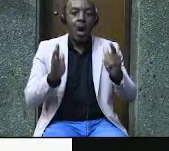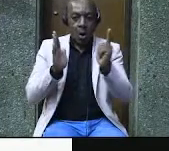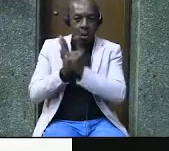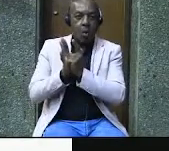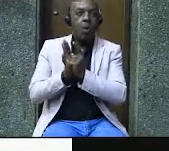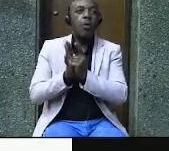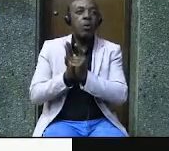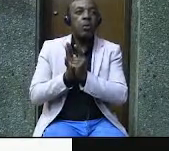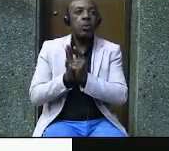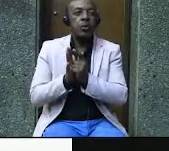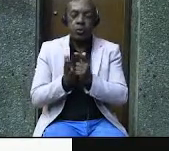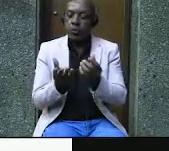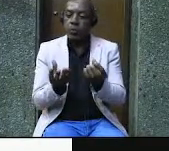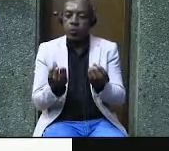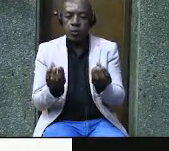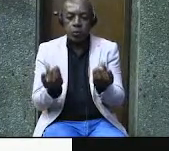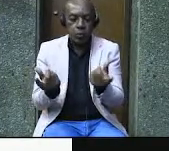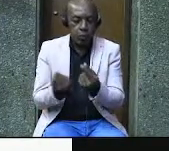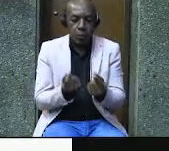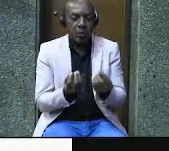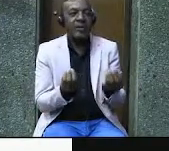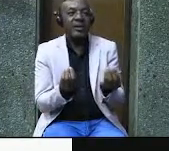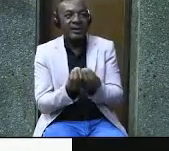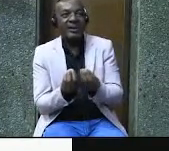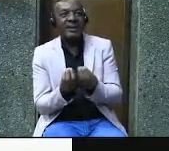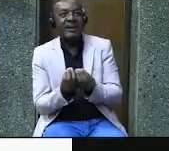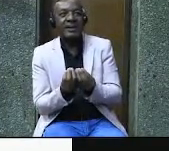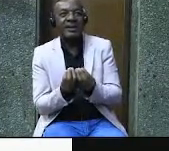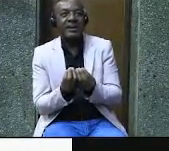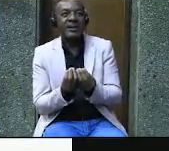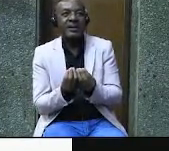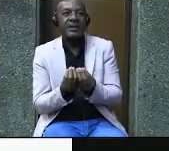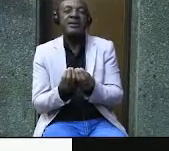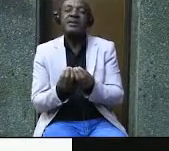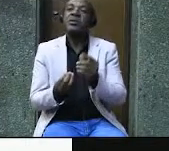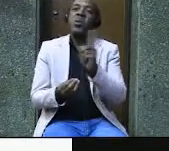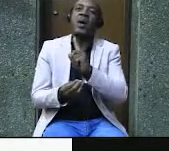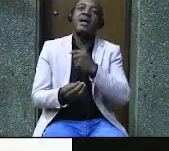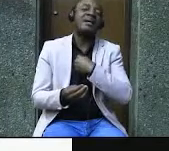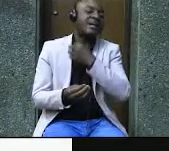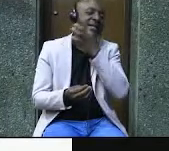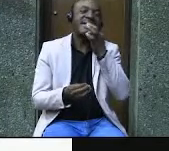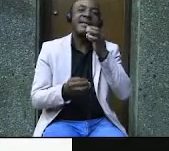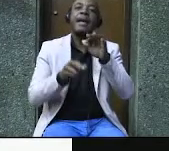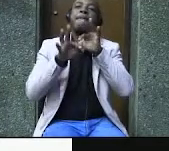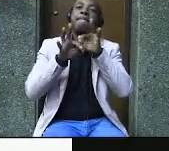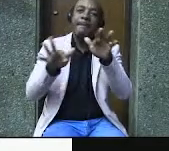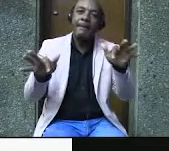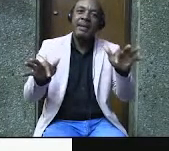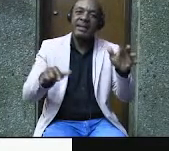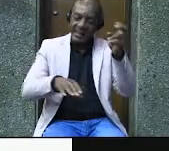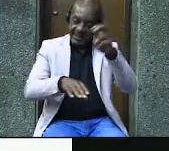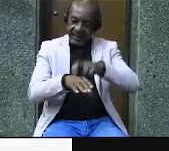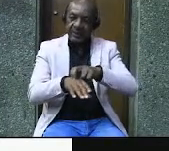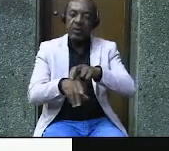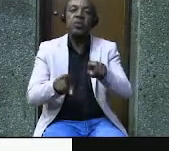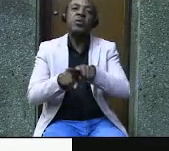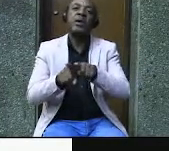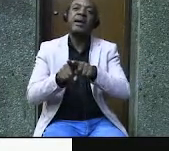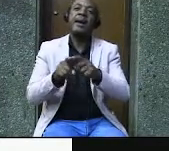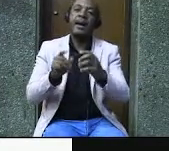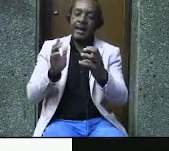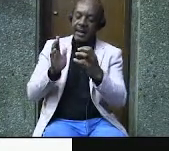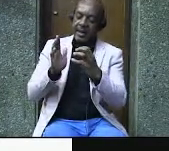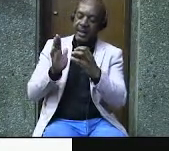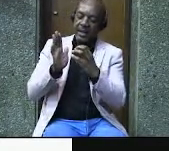functions. That is what we call a public purpose. For instance, when a school is